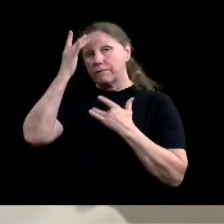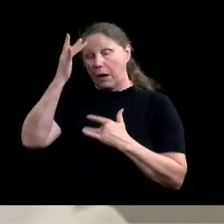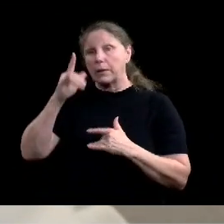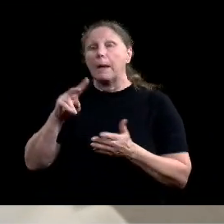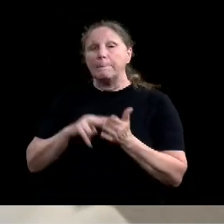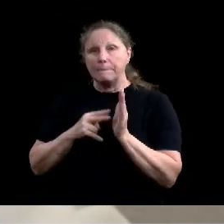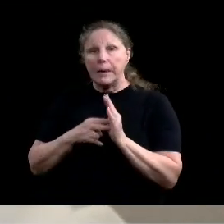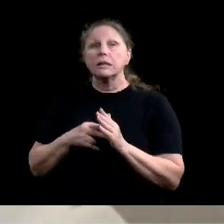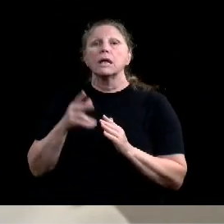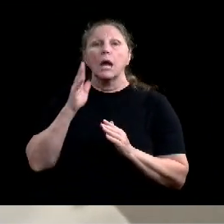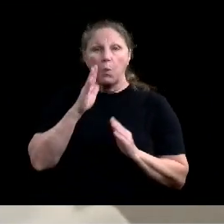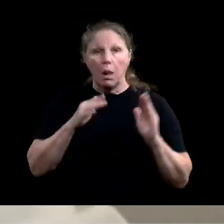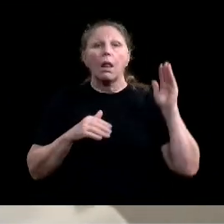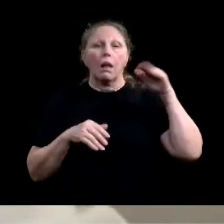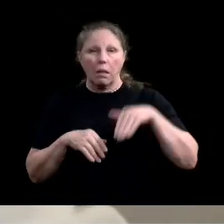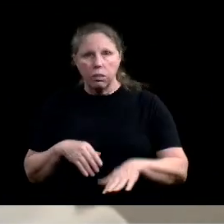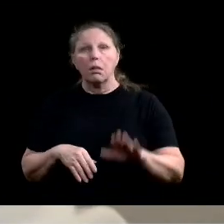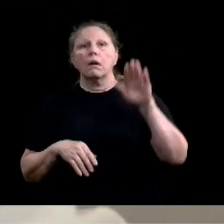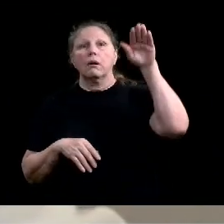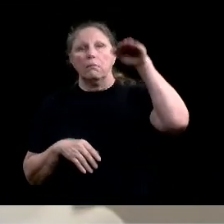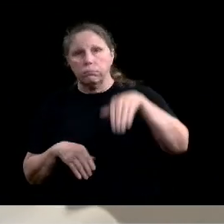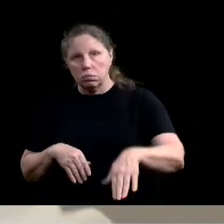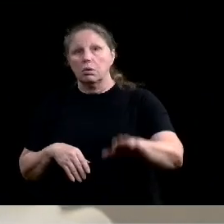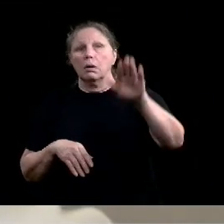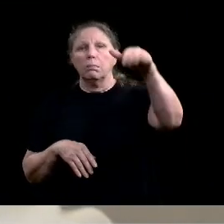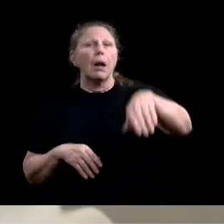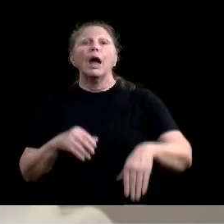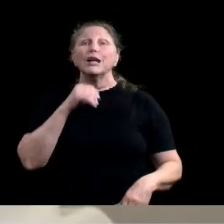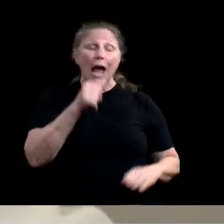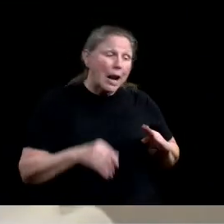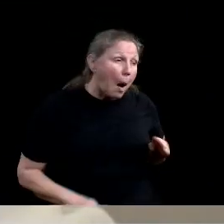one big surge and then being in the clear.